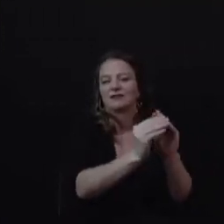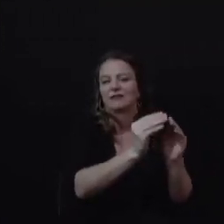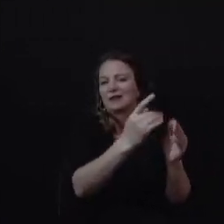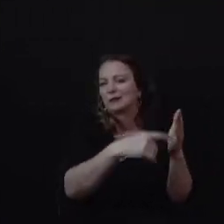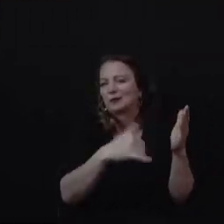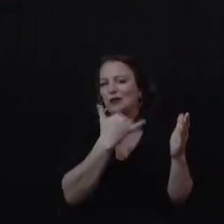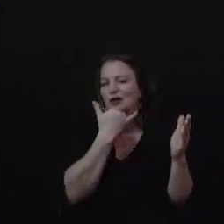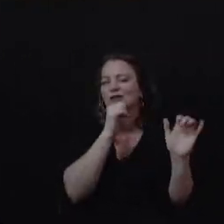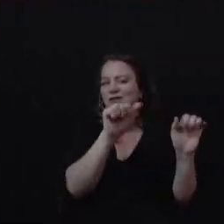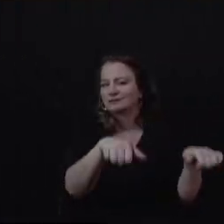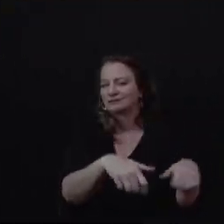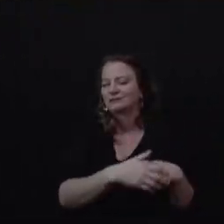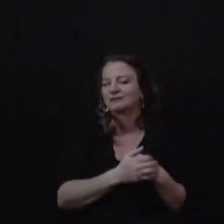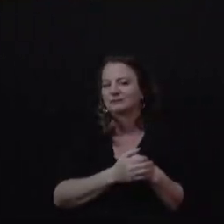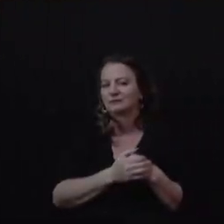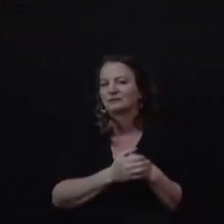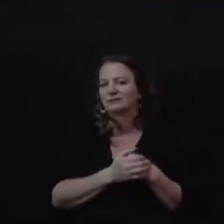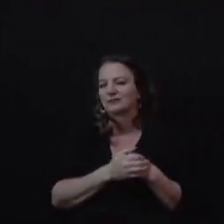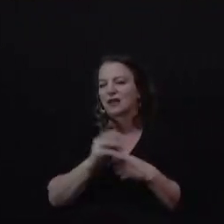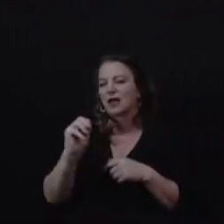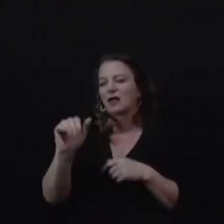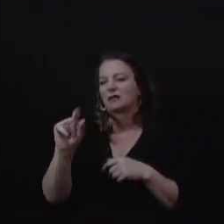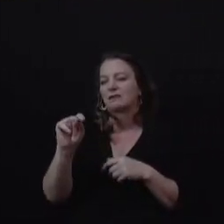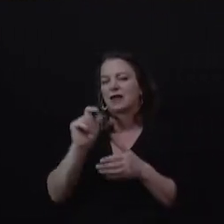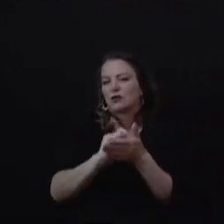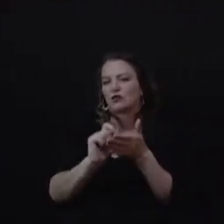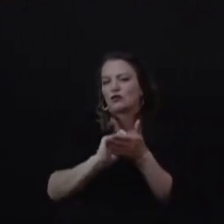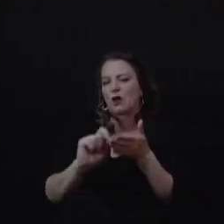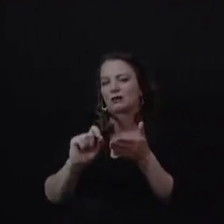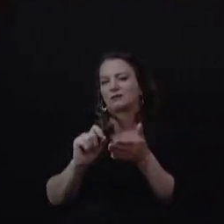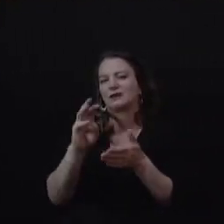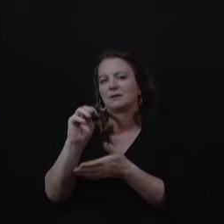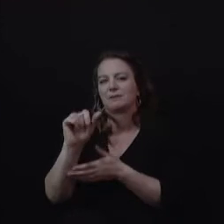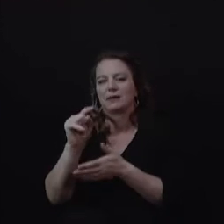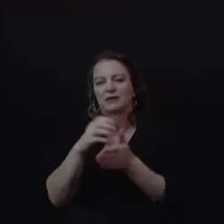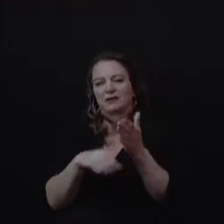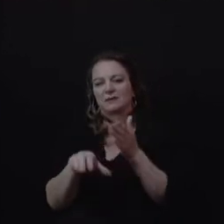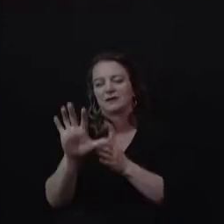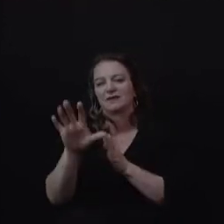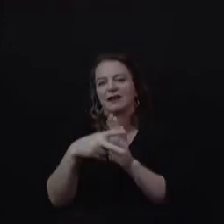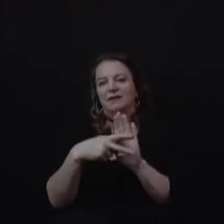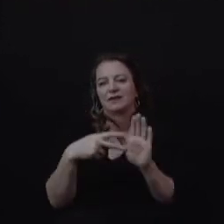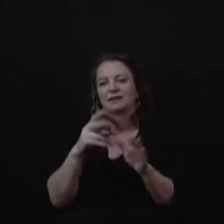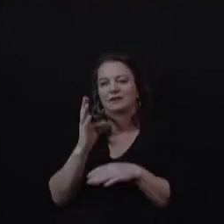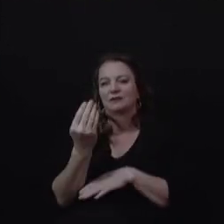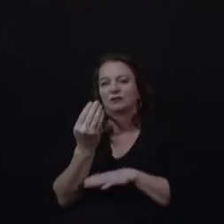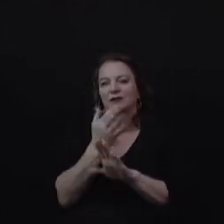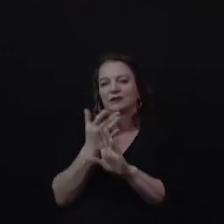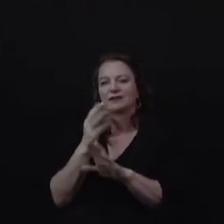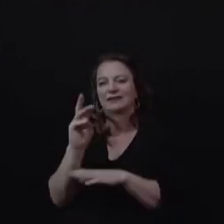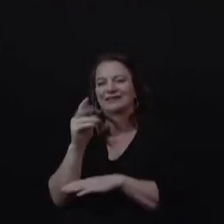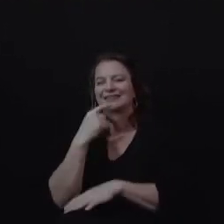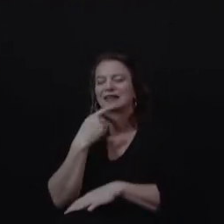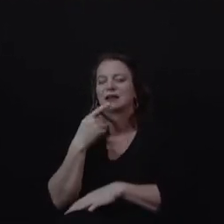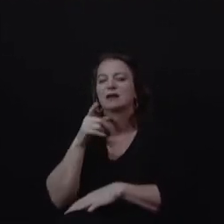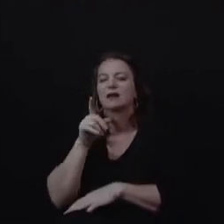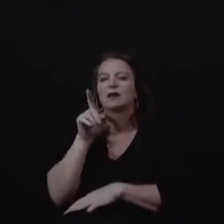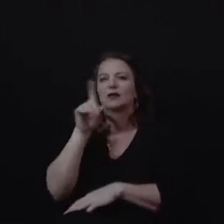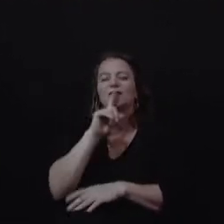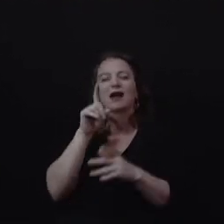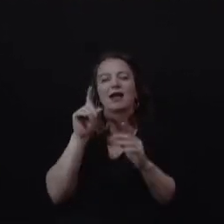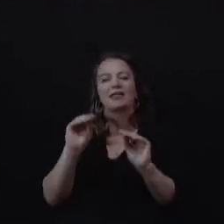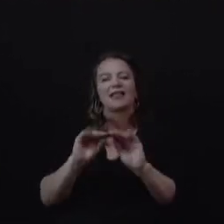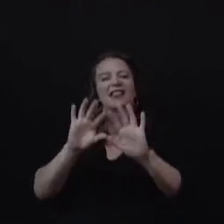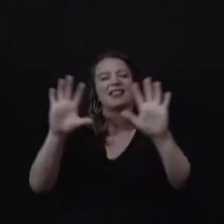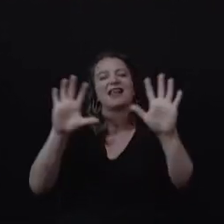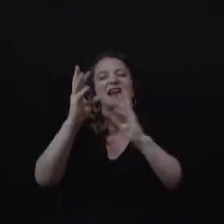Matthew wrote in Matthew chapter 5, verse 14 through 16, says, you are the light of the world.